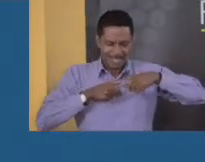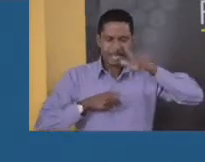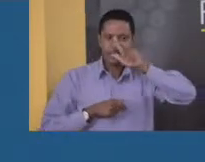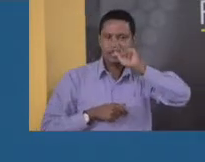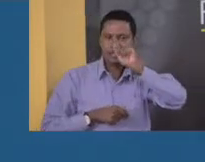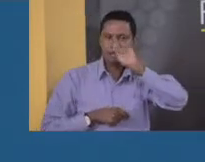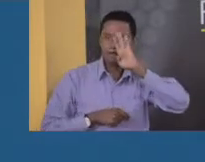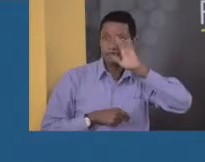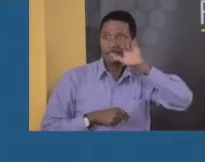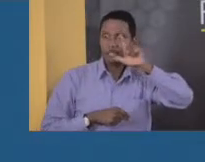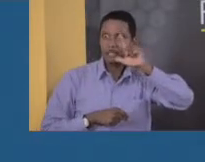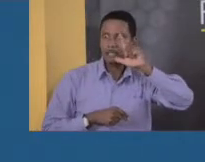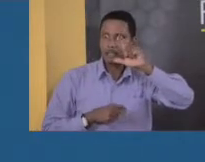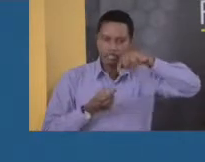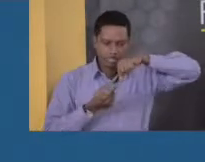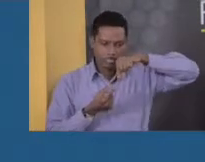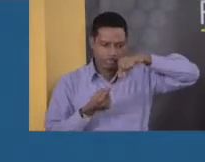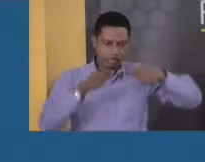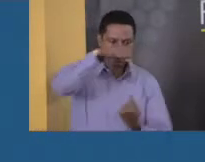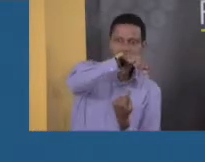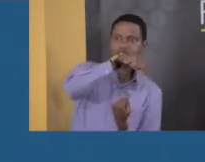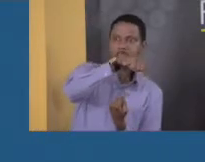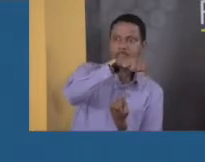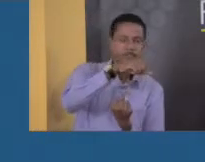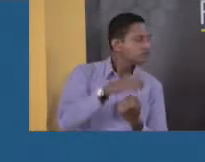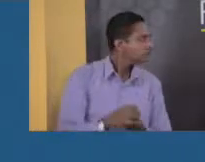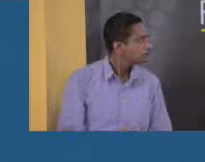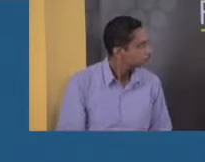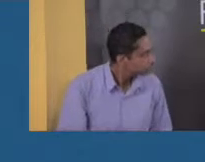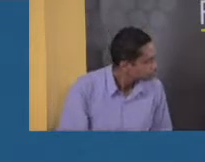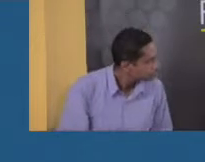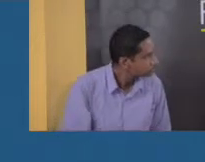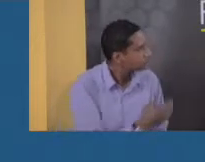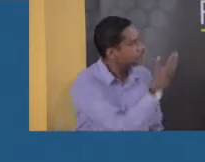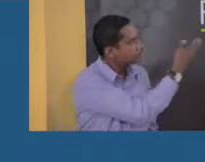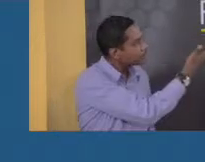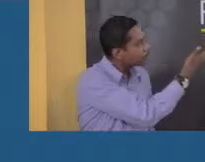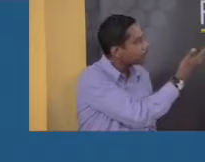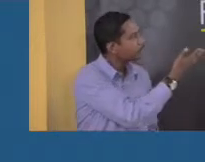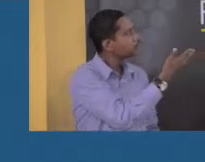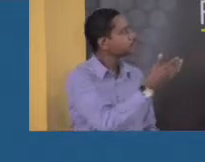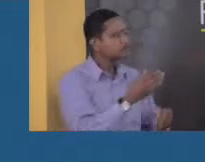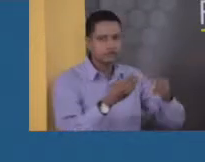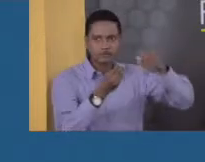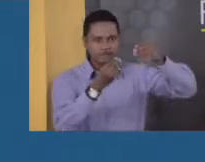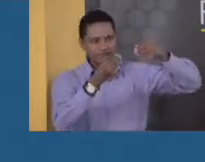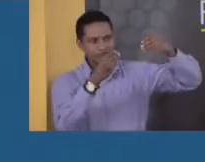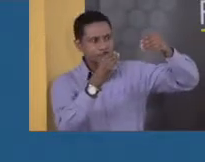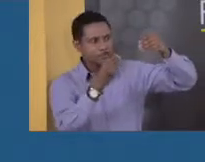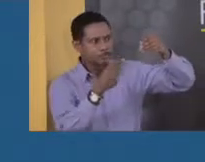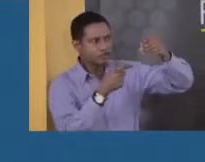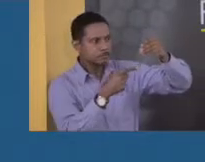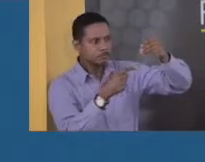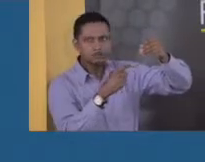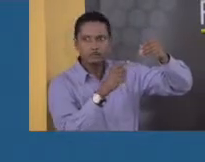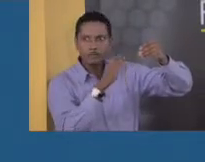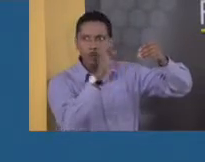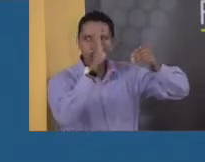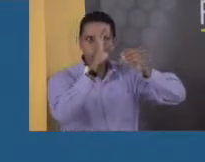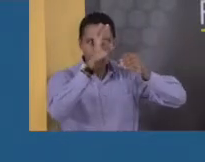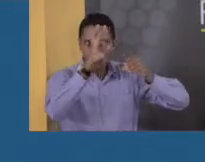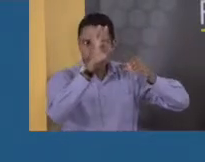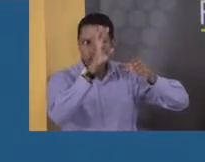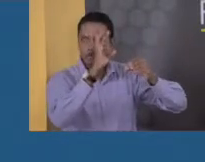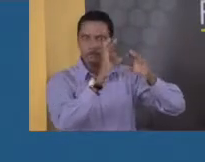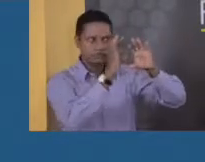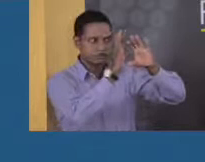divided into groups according to stars, colors, size, and it's put into stock. You have what you call stock